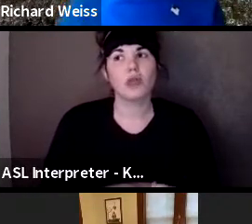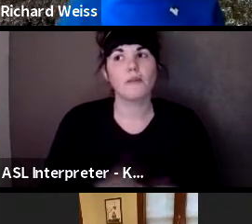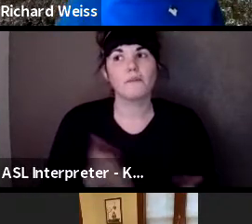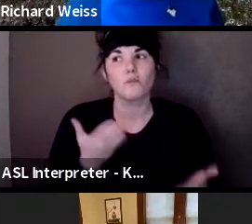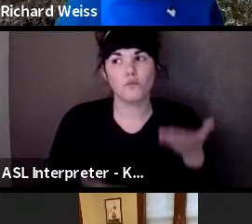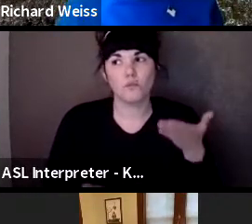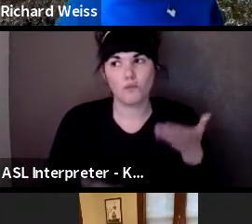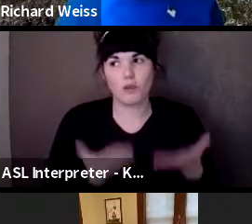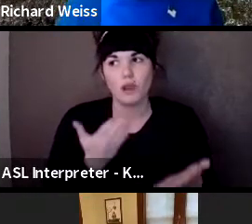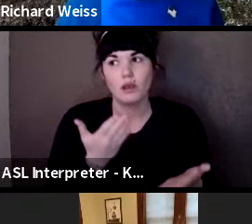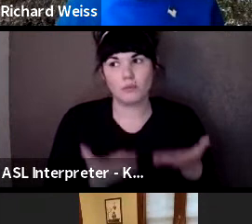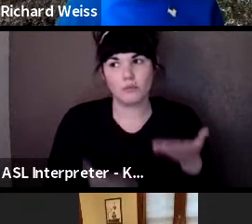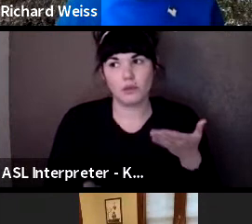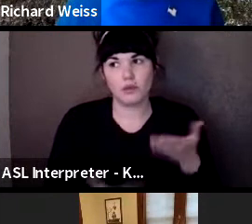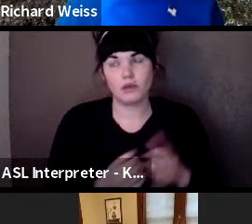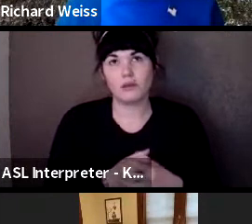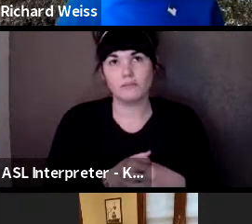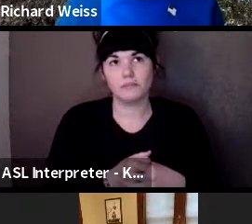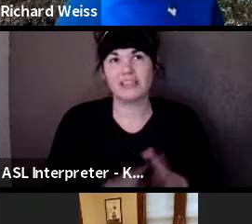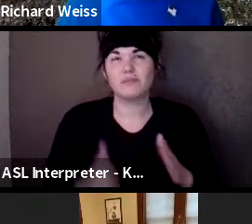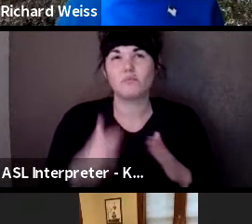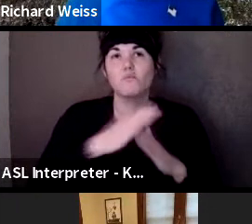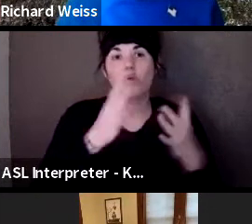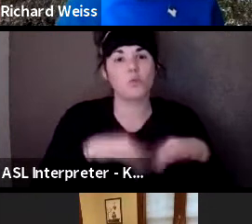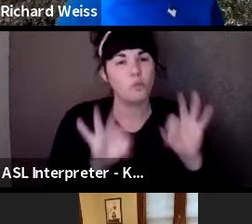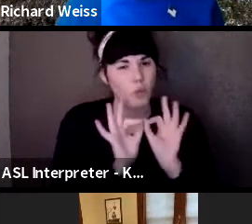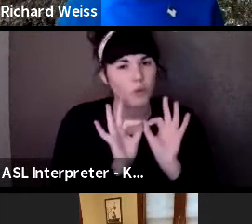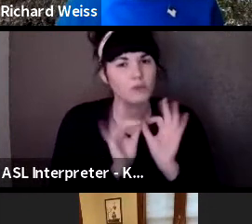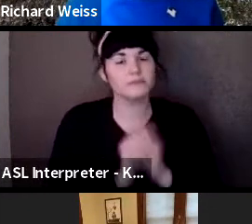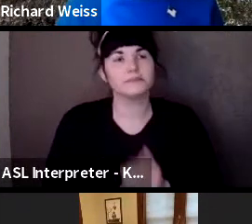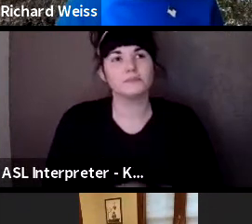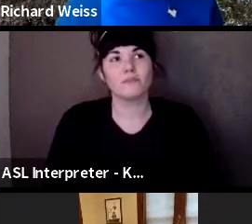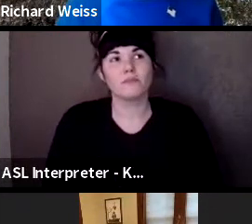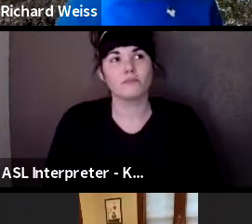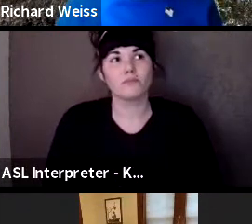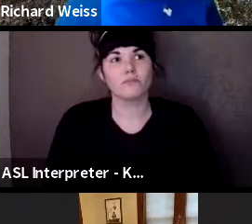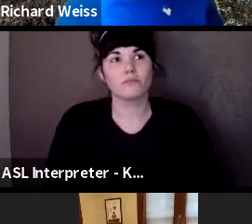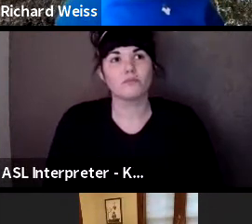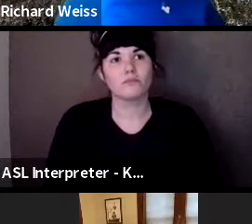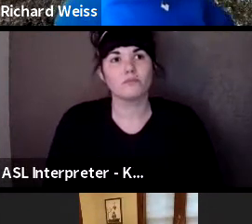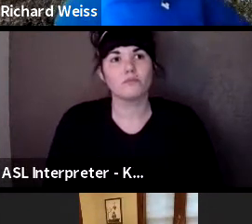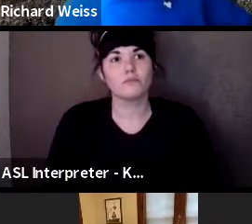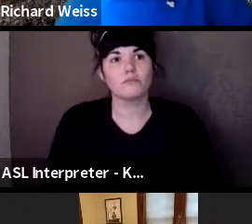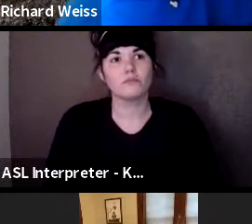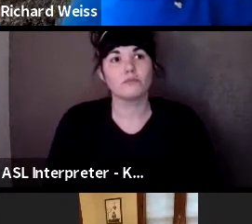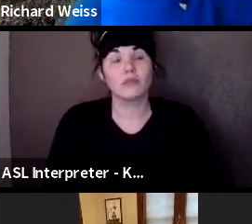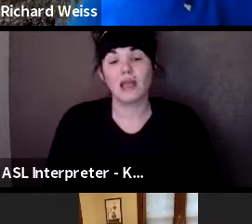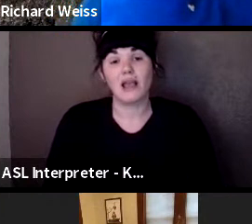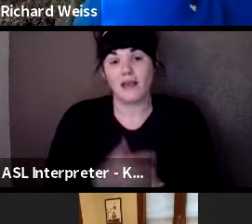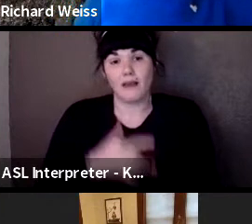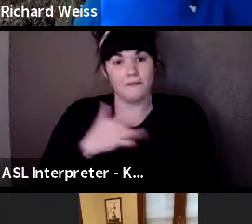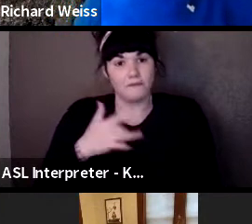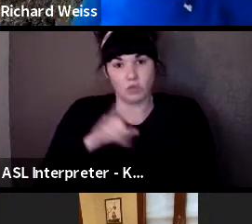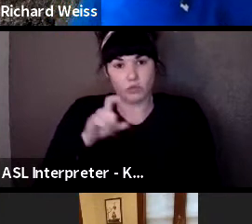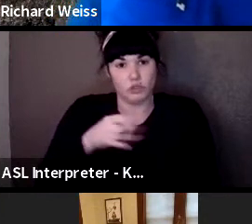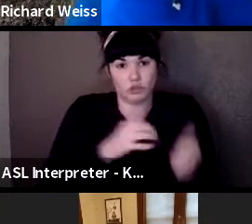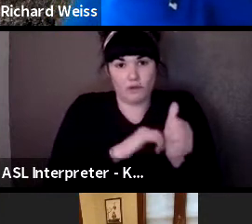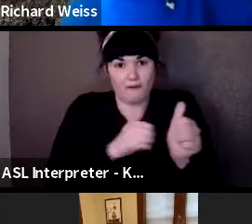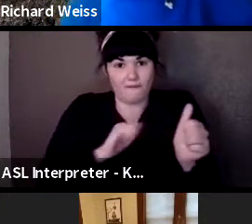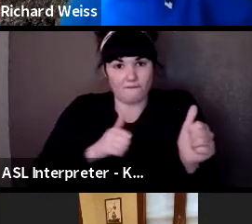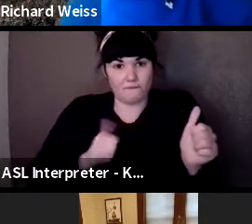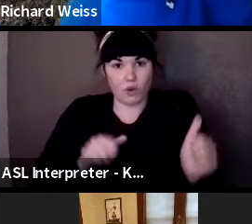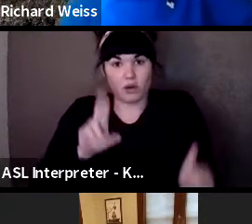is that my opinion is we should not go to our unallocated funds in the budget and fund